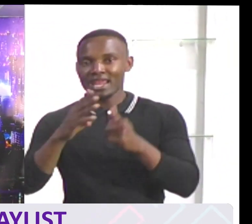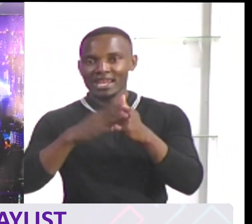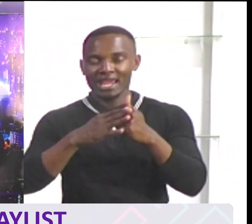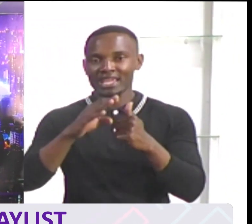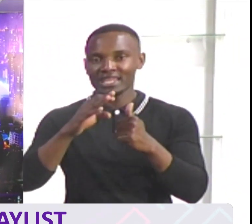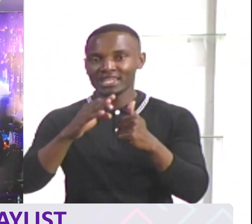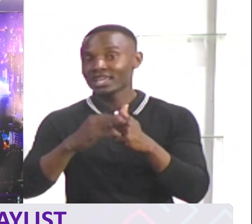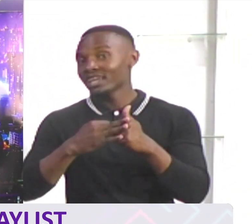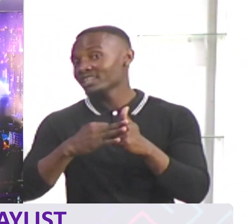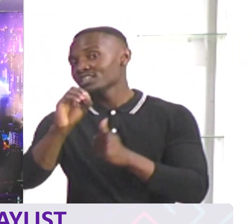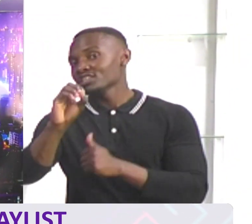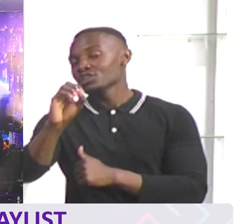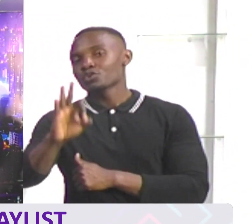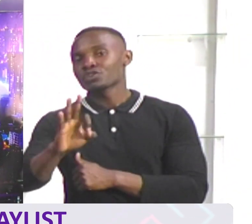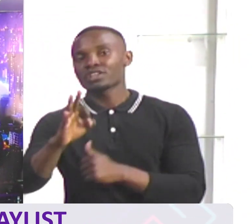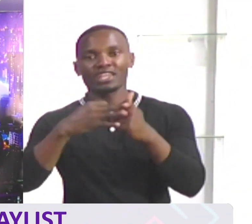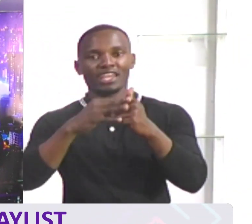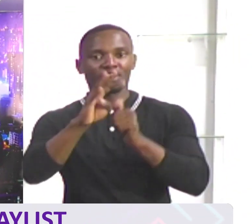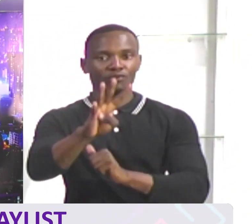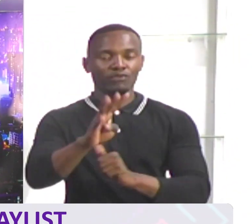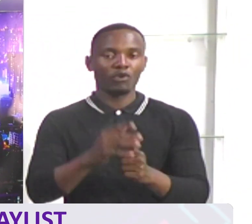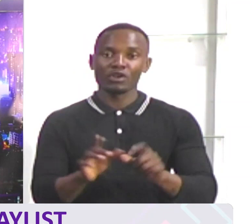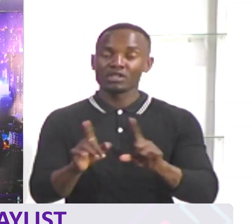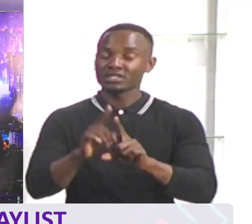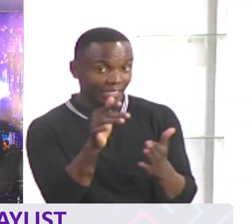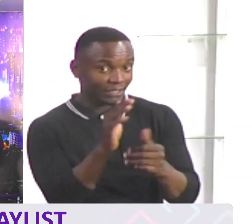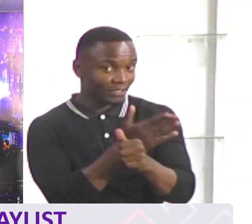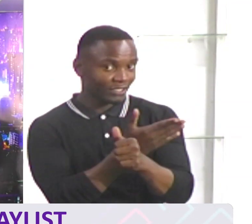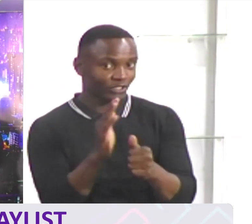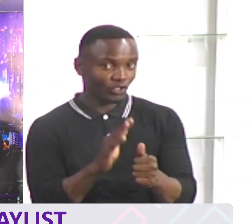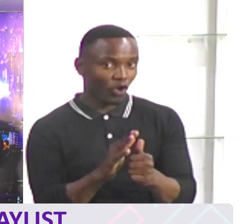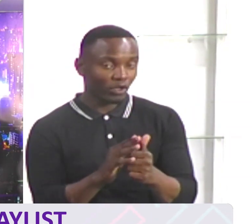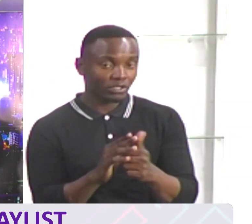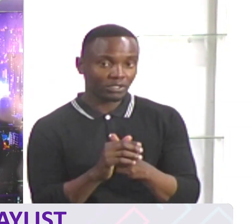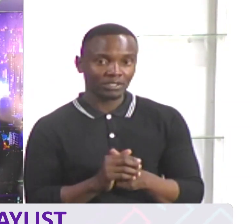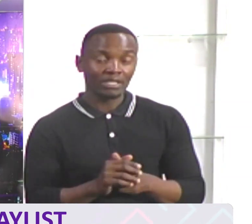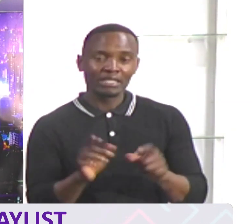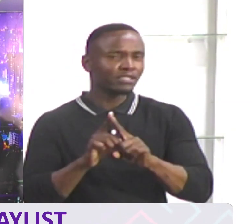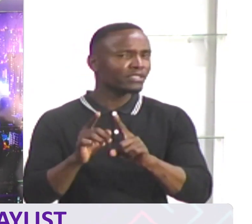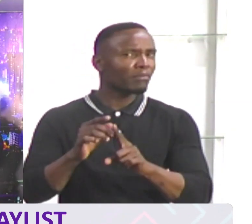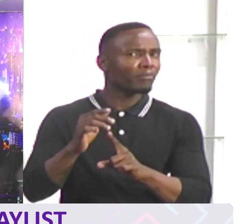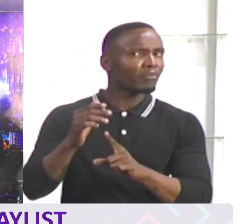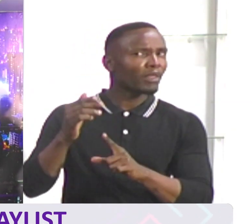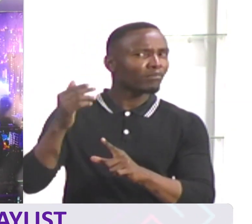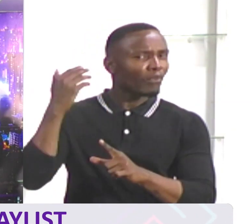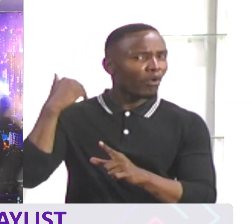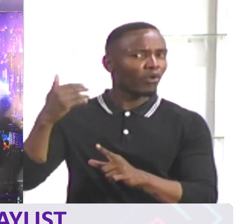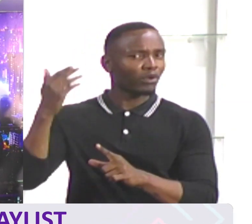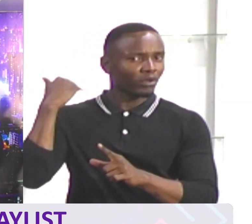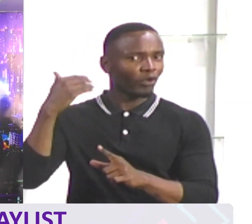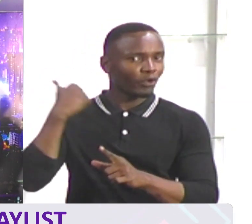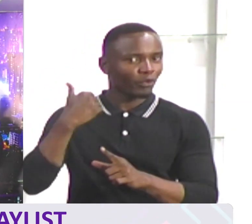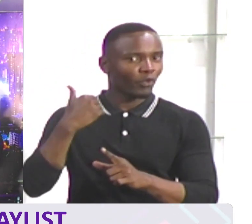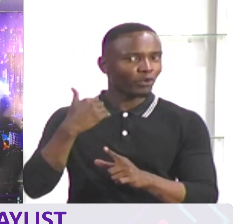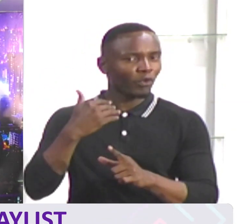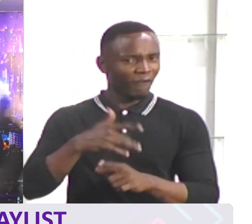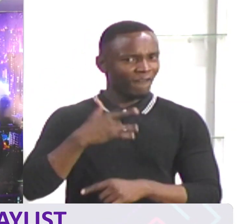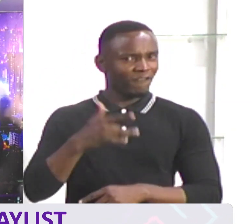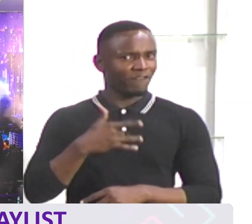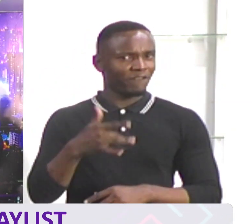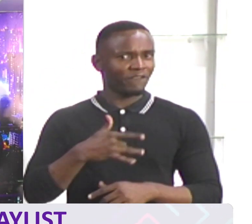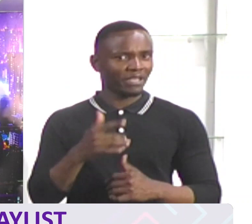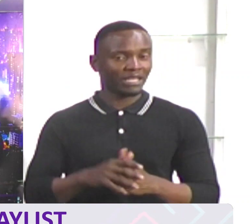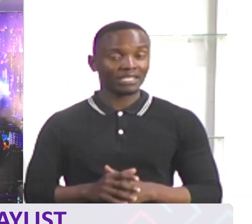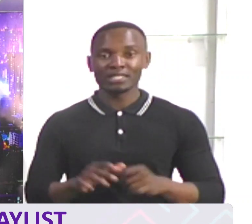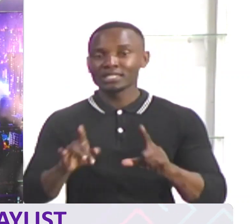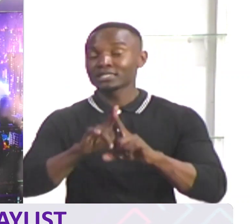0219803 84 is our SMS and WhatsApp line. Tap in and also tap in your friend. How's your? There's this whole vibe out there on my letter. Unajua? Ndio. Na I want